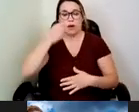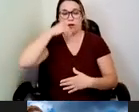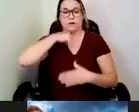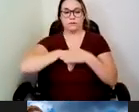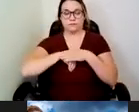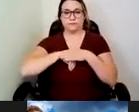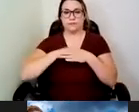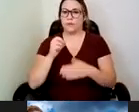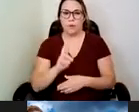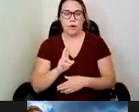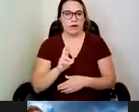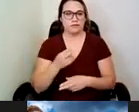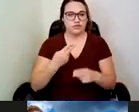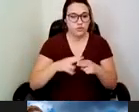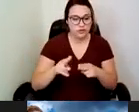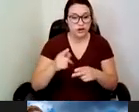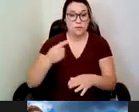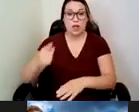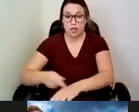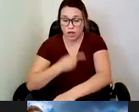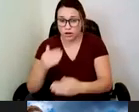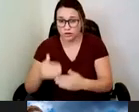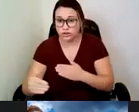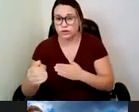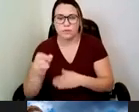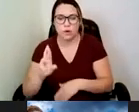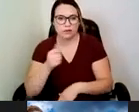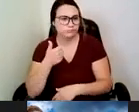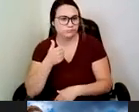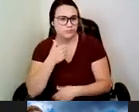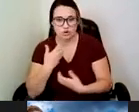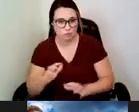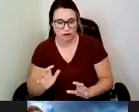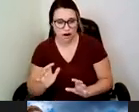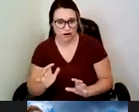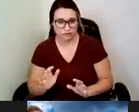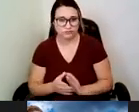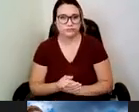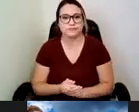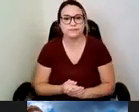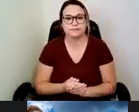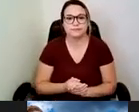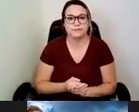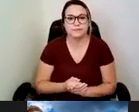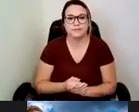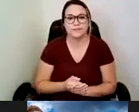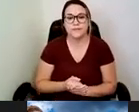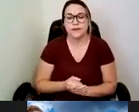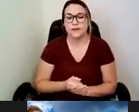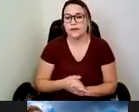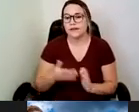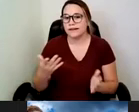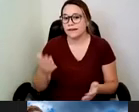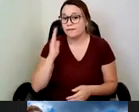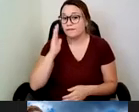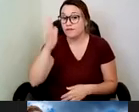attempt. Future hospitalizations, I think that's important. An example would be I have a patient